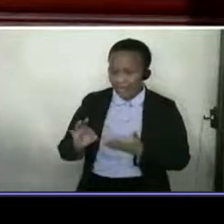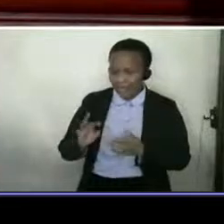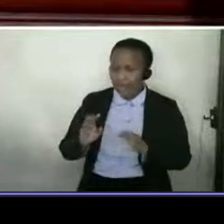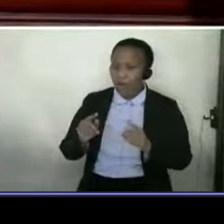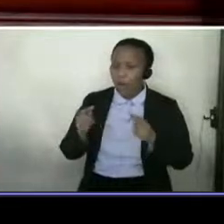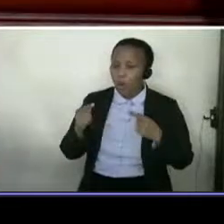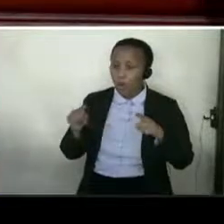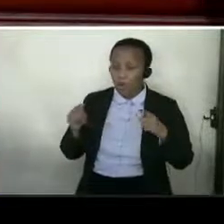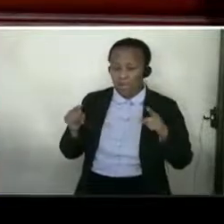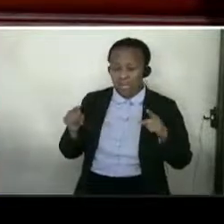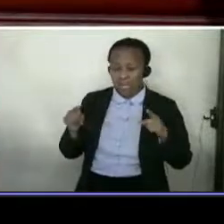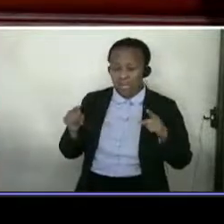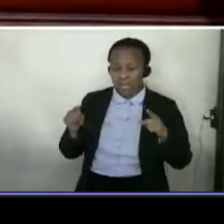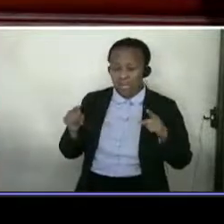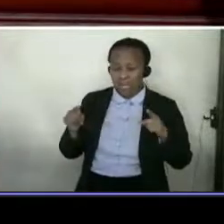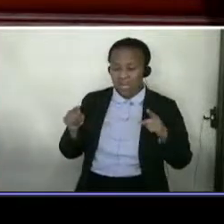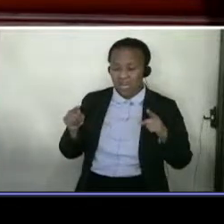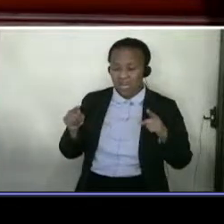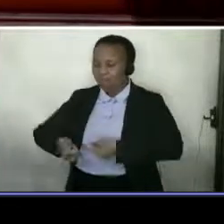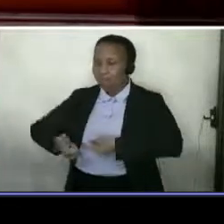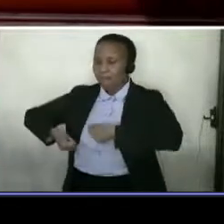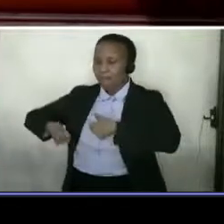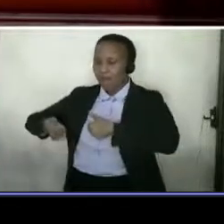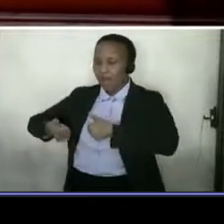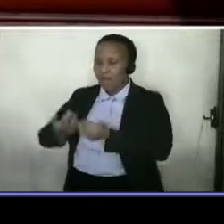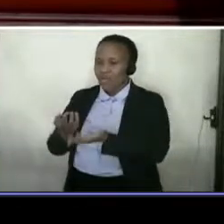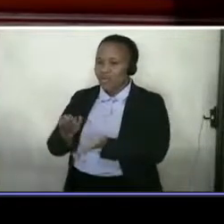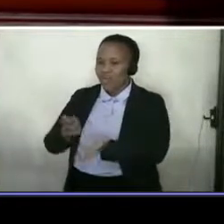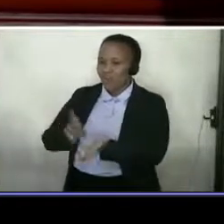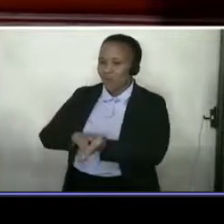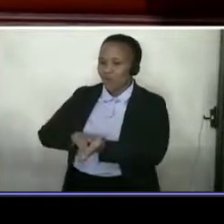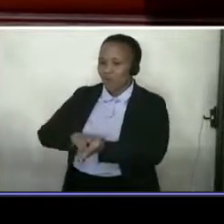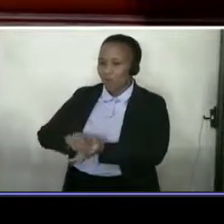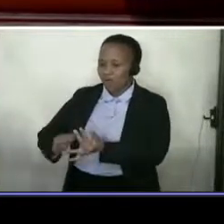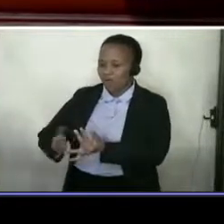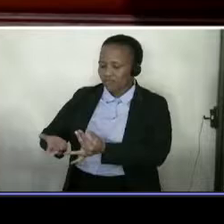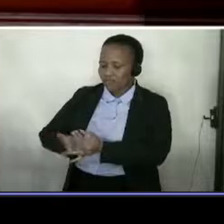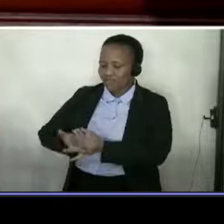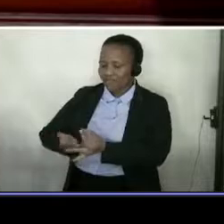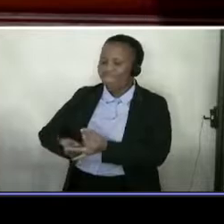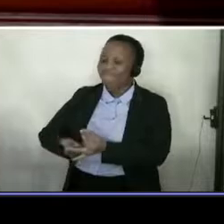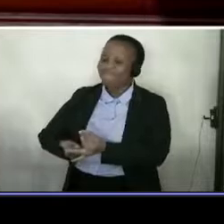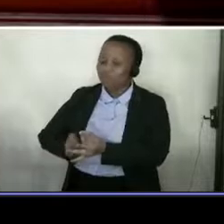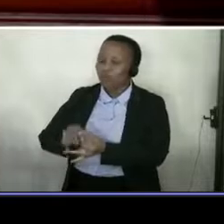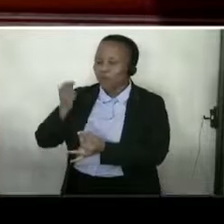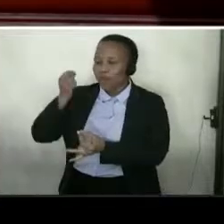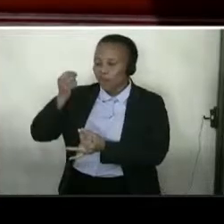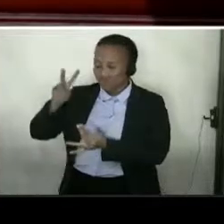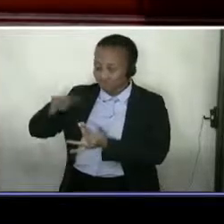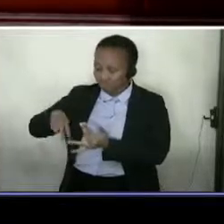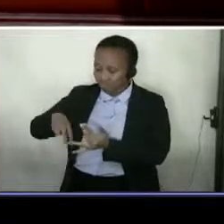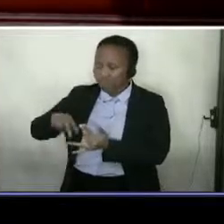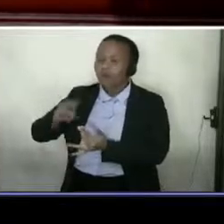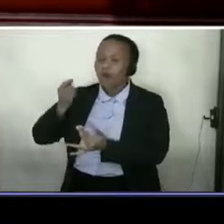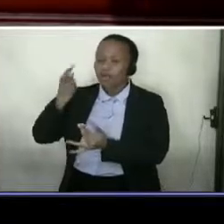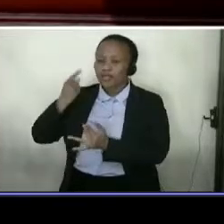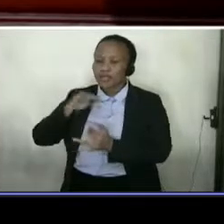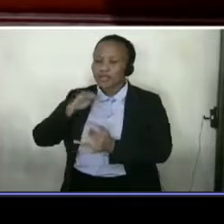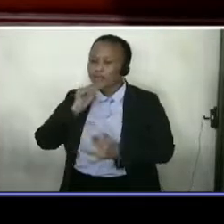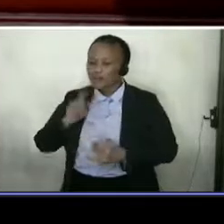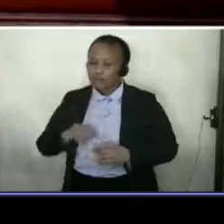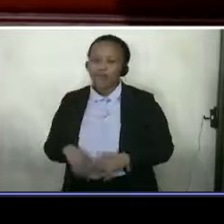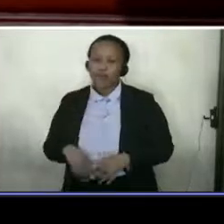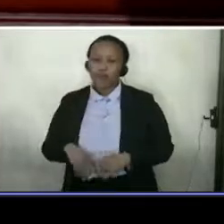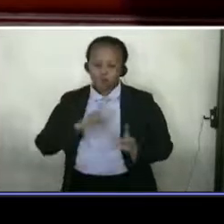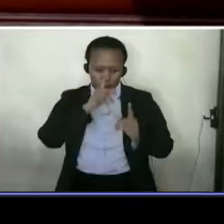talking about. Then I will also deal with Honorable Rogers. Honorable Rogers,